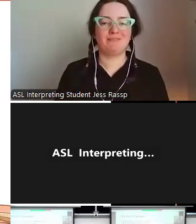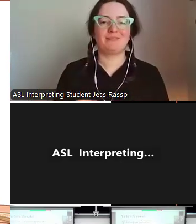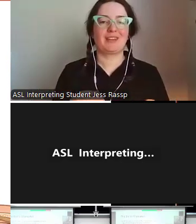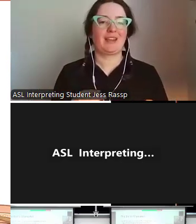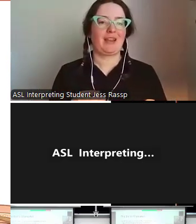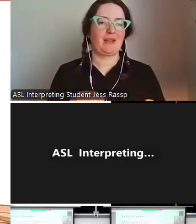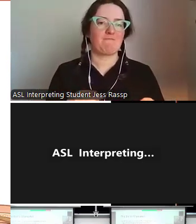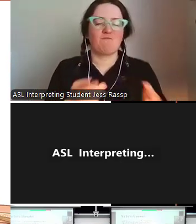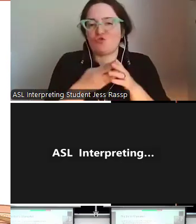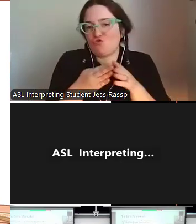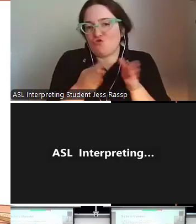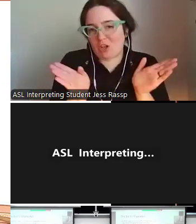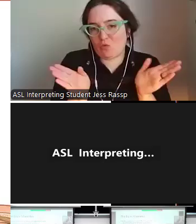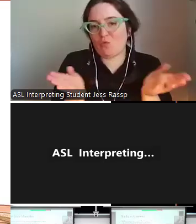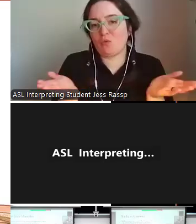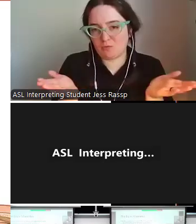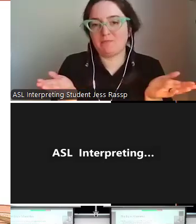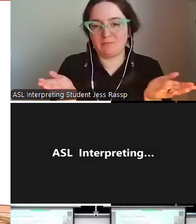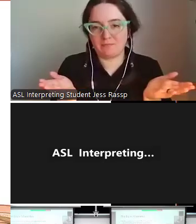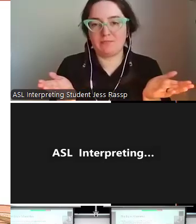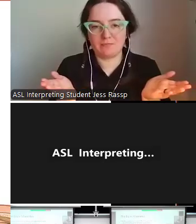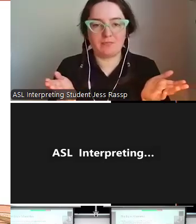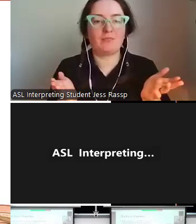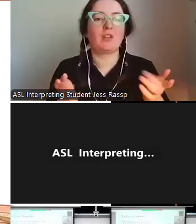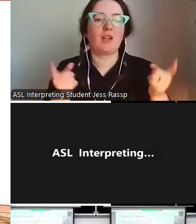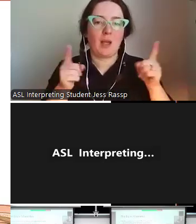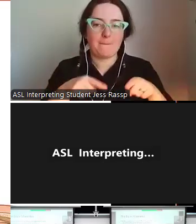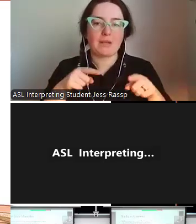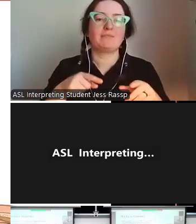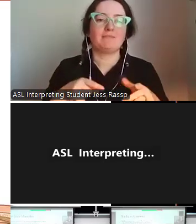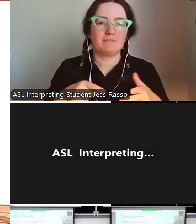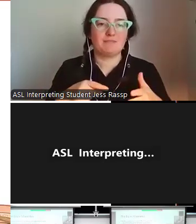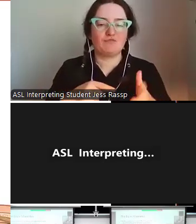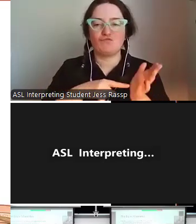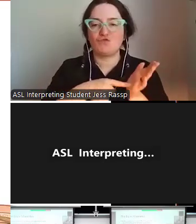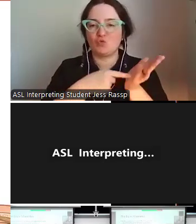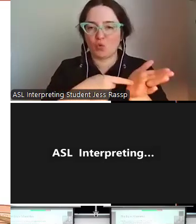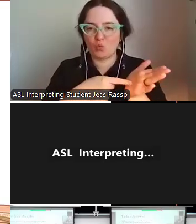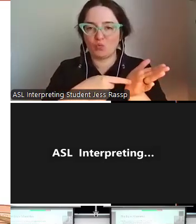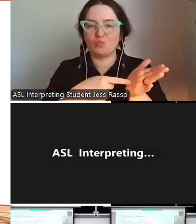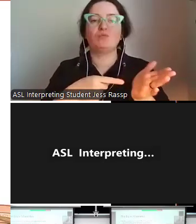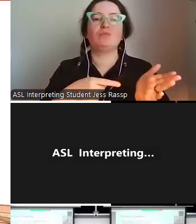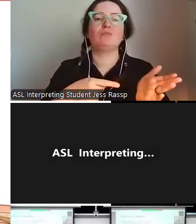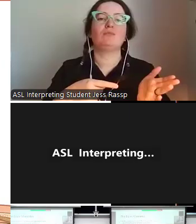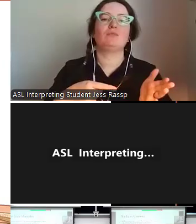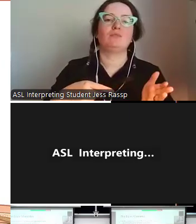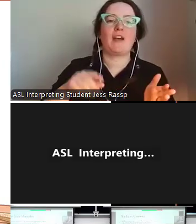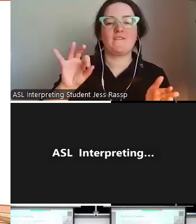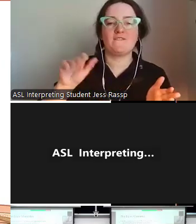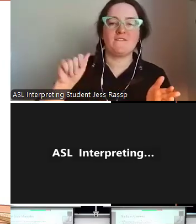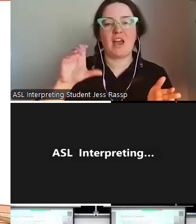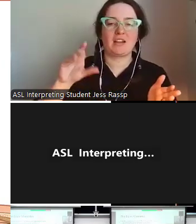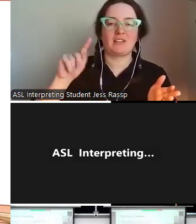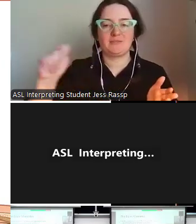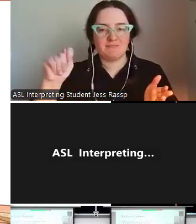general fact, it's semantic, right? Those two types of things. So, okay, it's a general fact, that's the semantics,